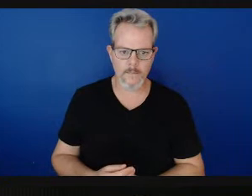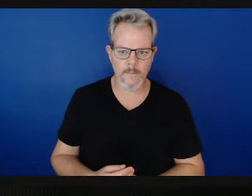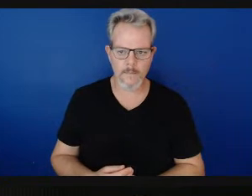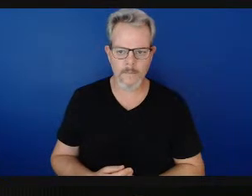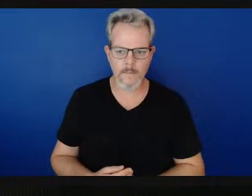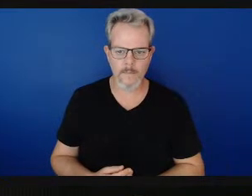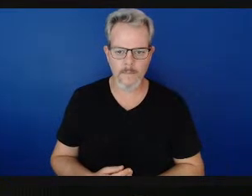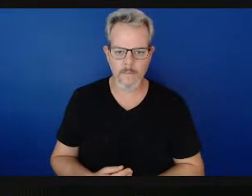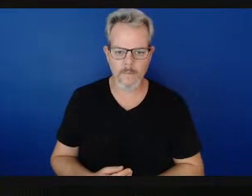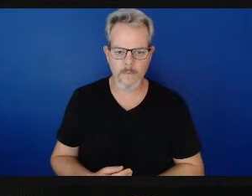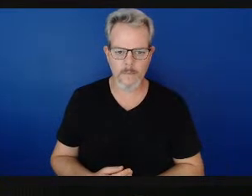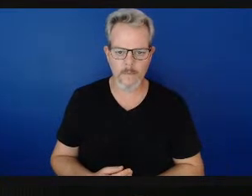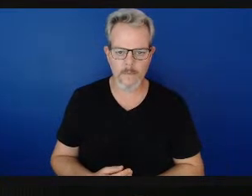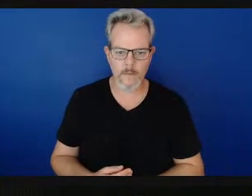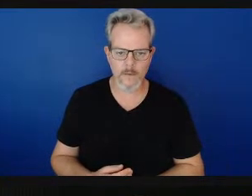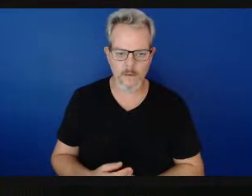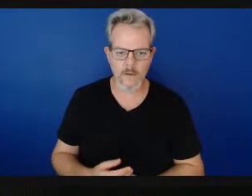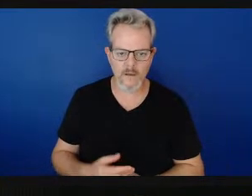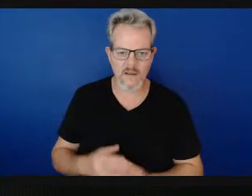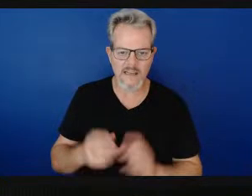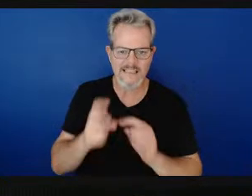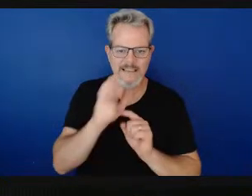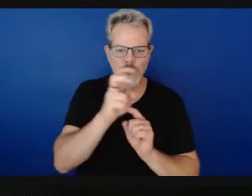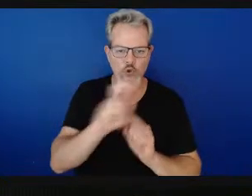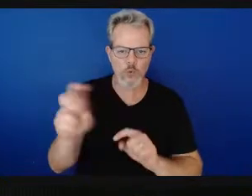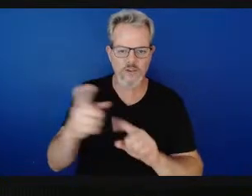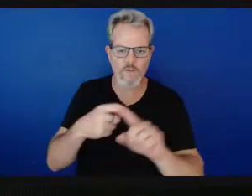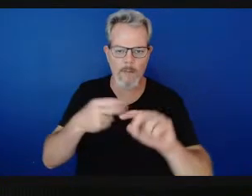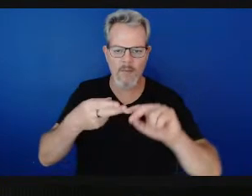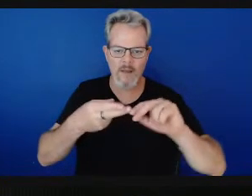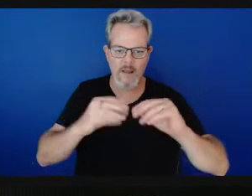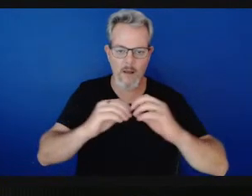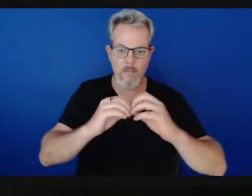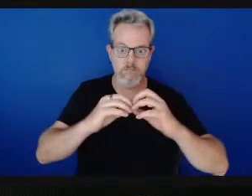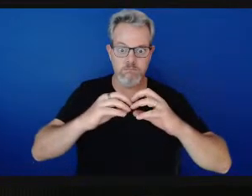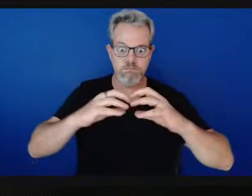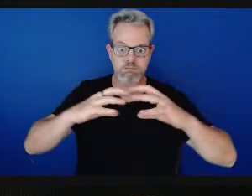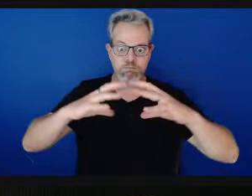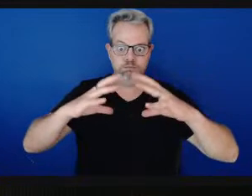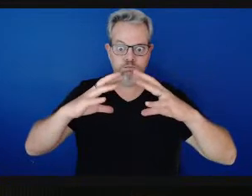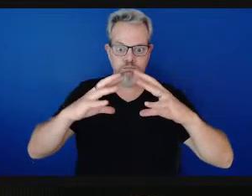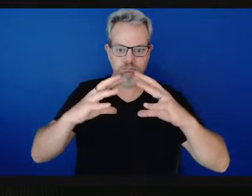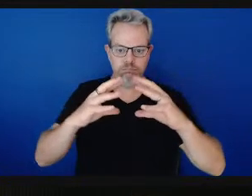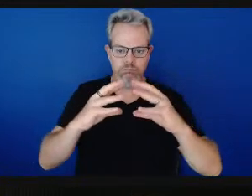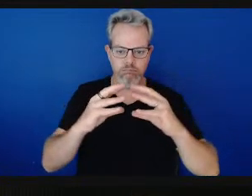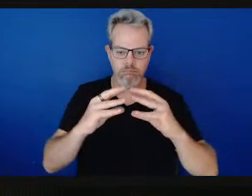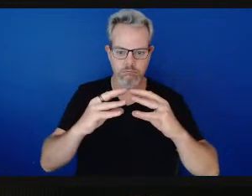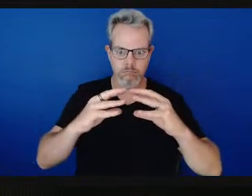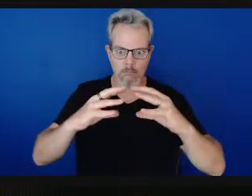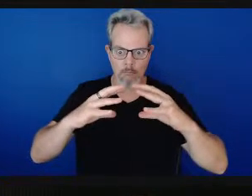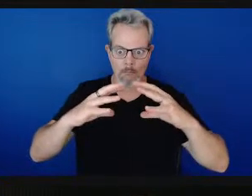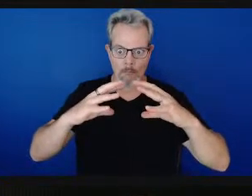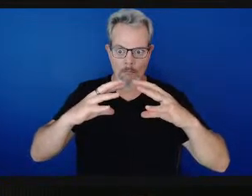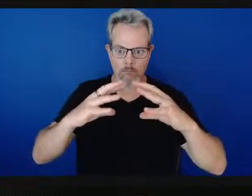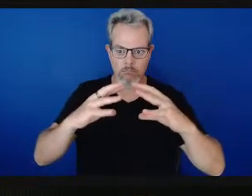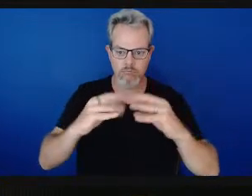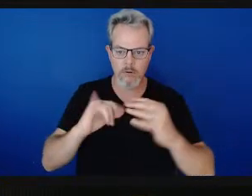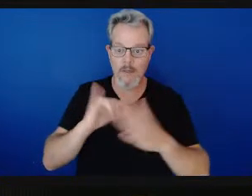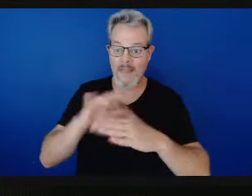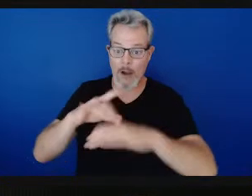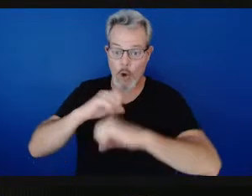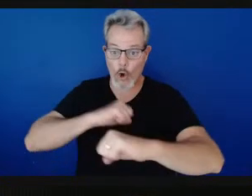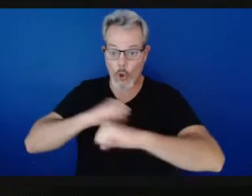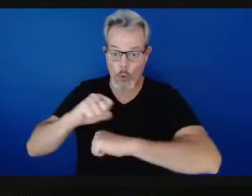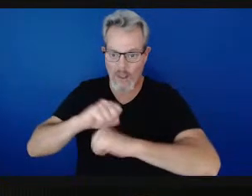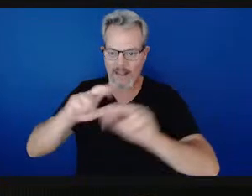They do note the summit switching from inflation to deflation, earthquake activity greatly diminished, replaced